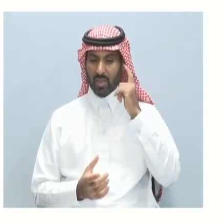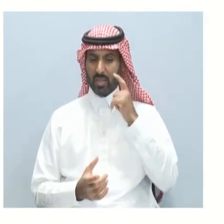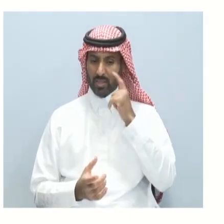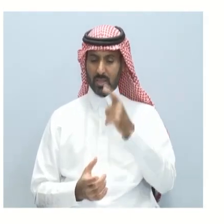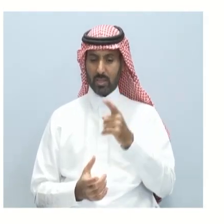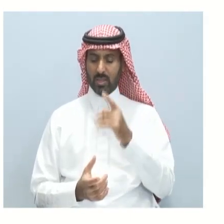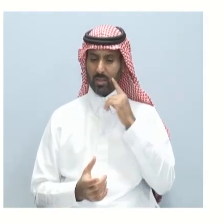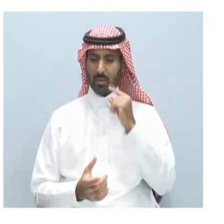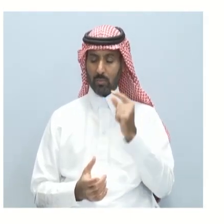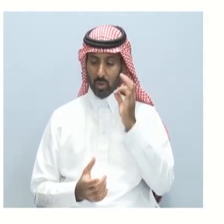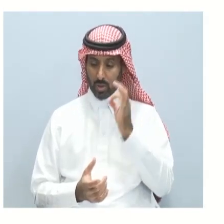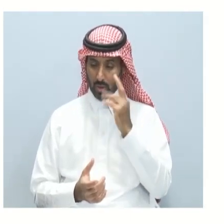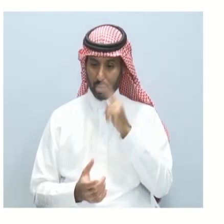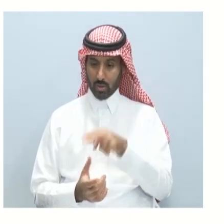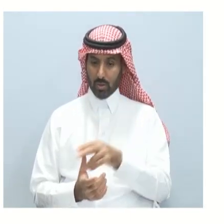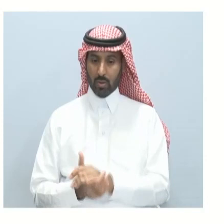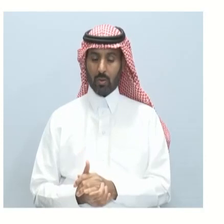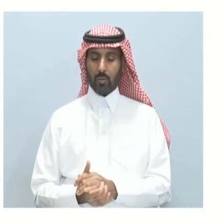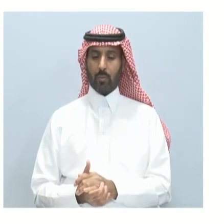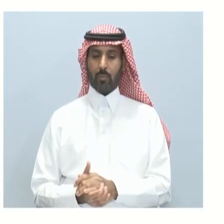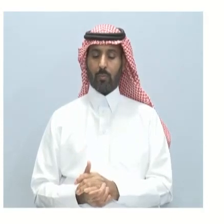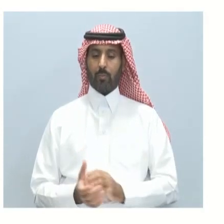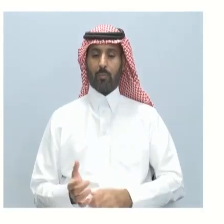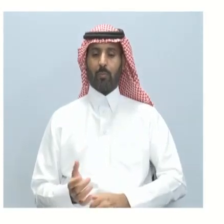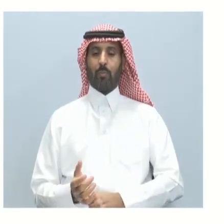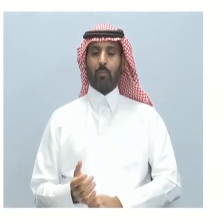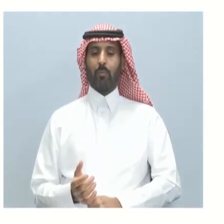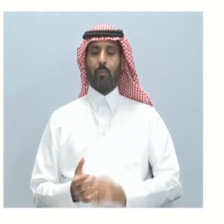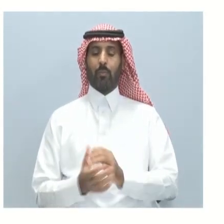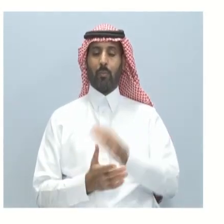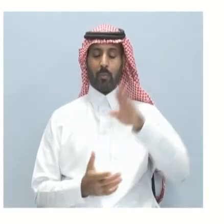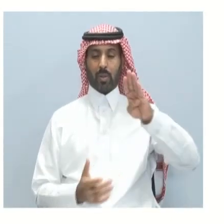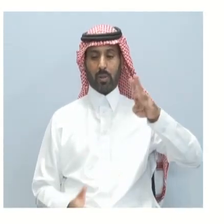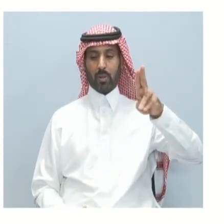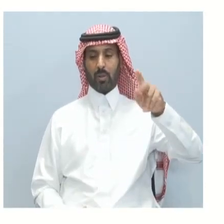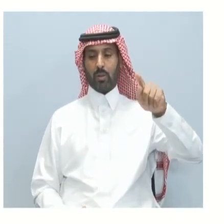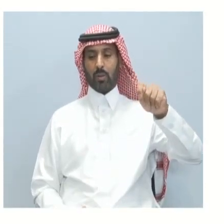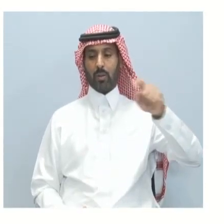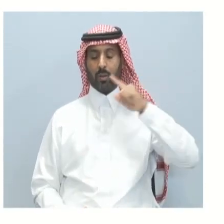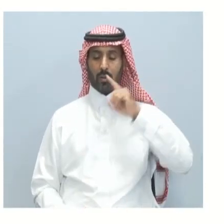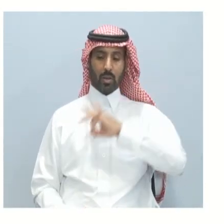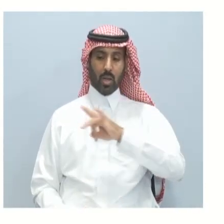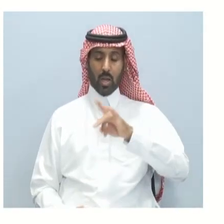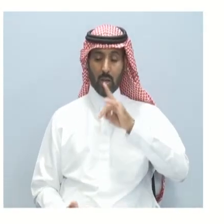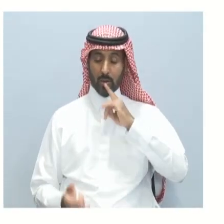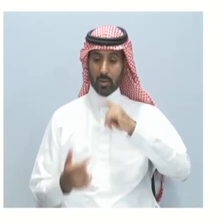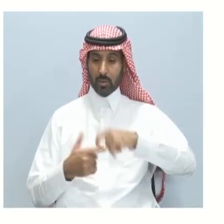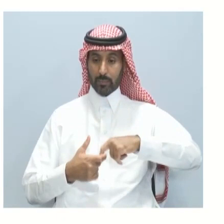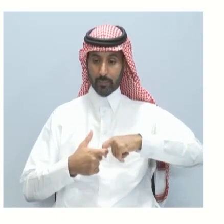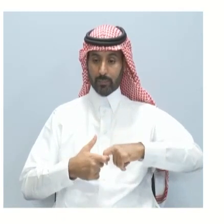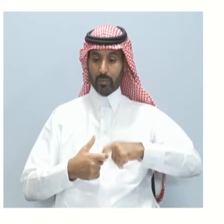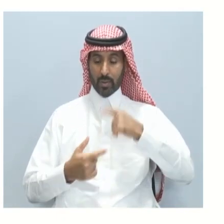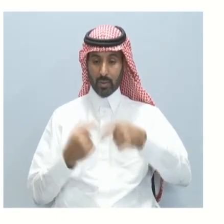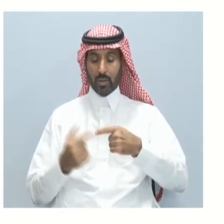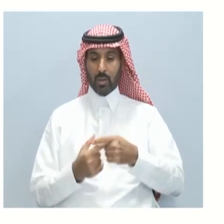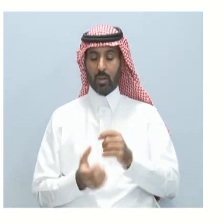carefully. So what did I use here? You can see that I used but, which is a connector. May always, in spite